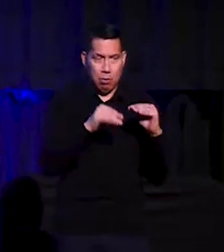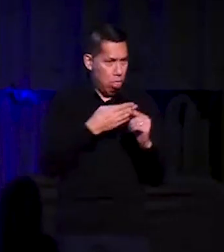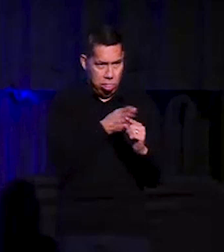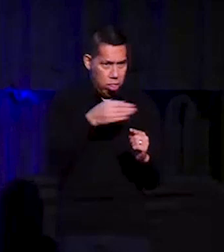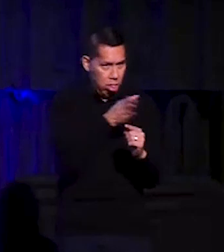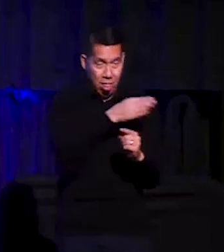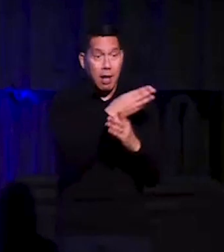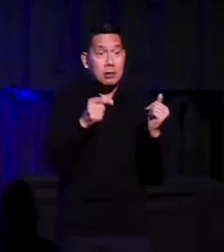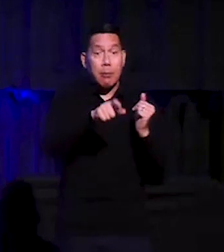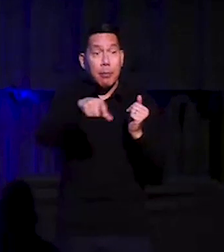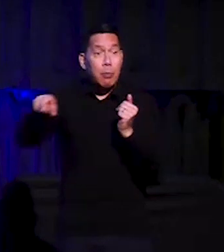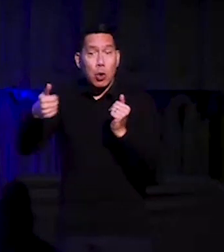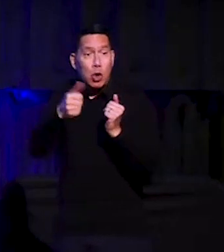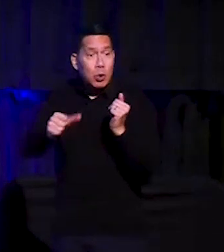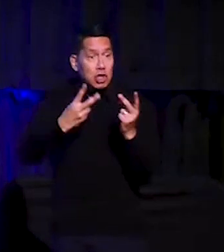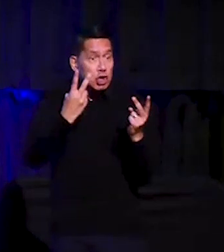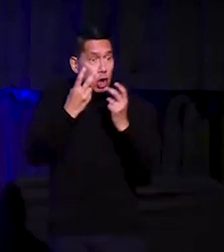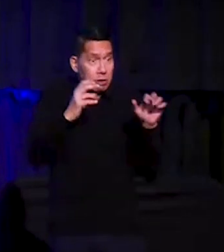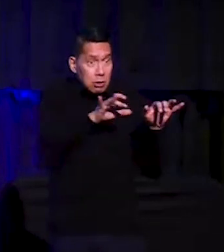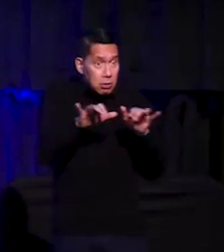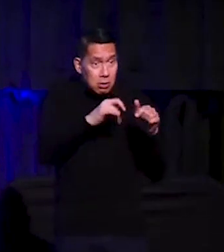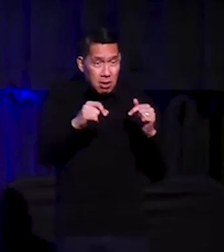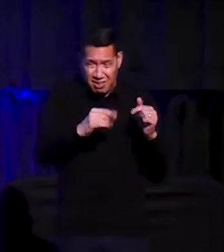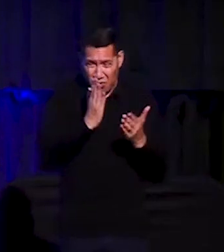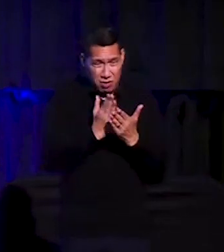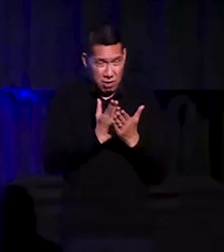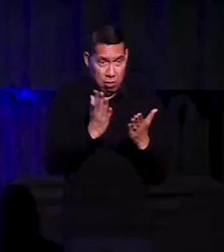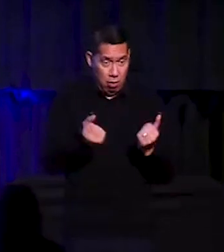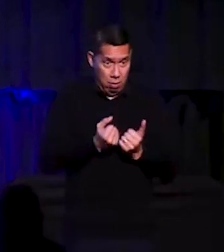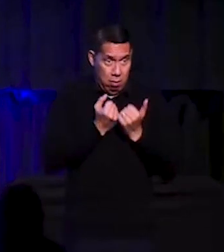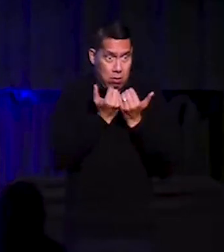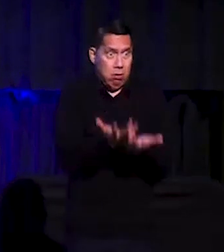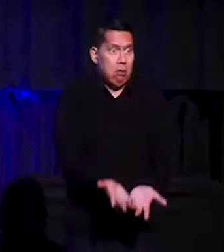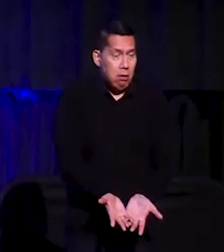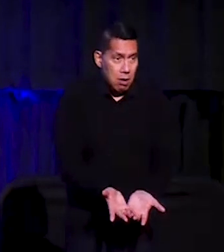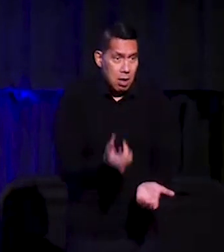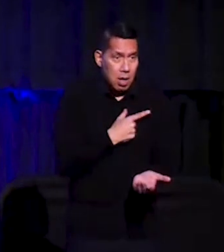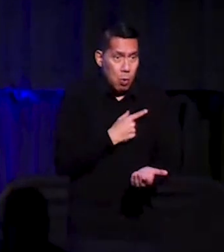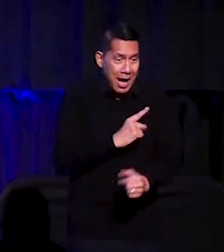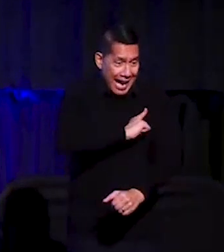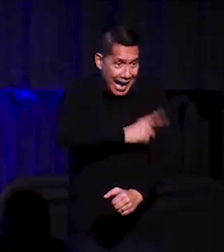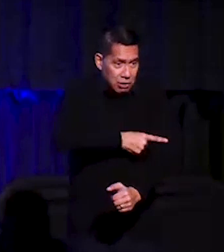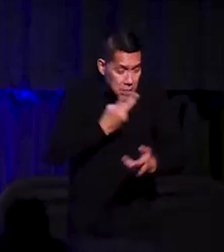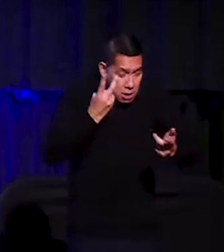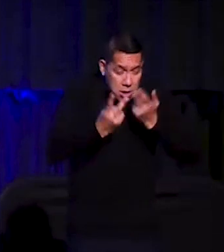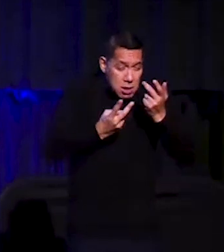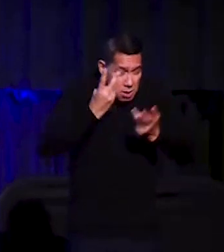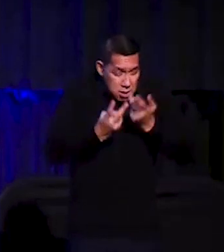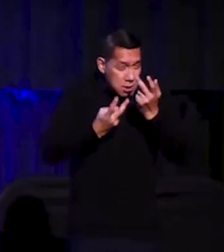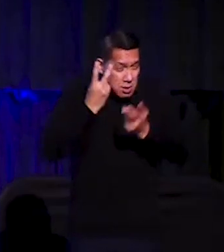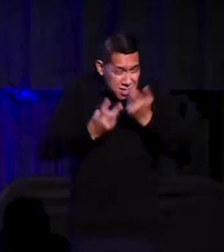some participants, using our search was exhausting. They were spending the precious energy trying to find the right